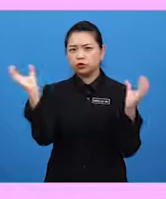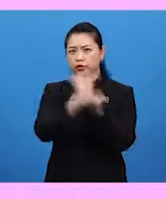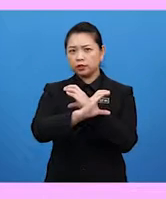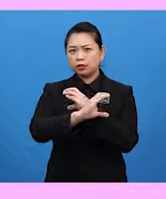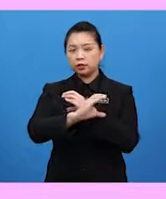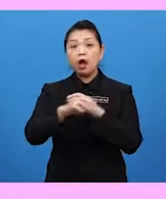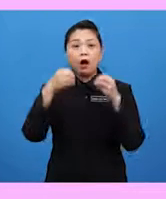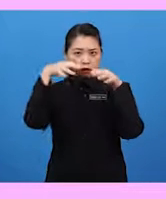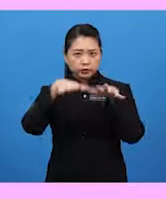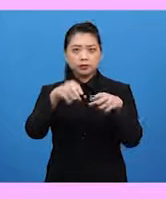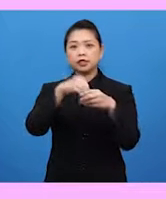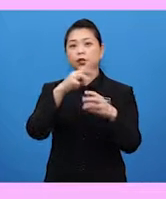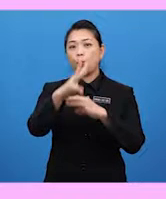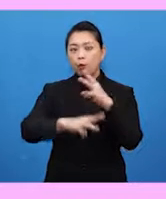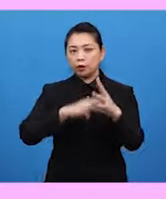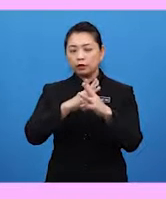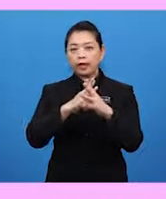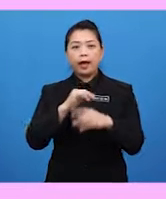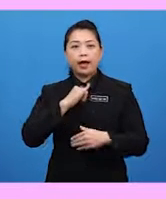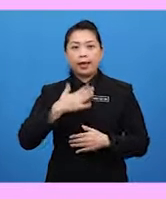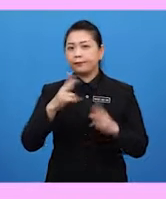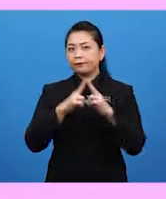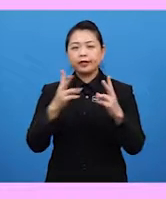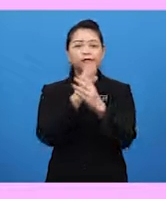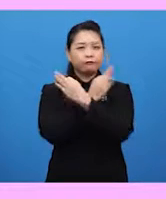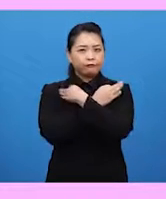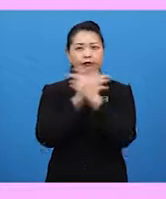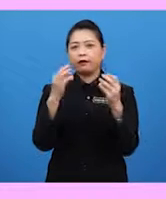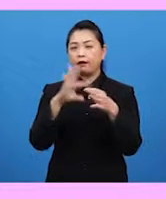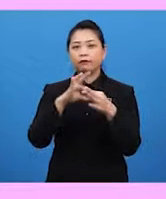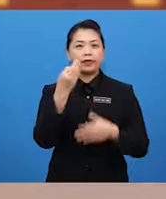I'm very fond of them, and they're fond of me.